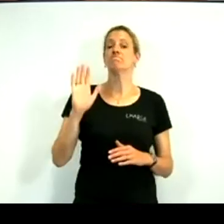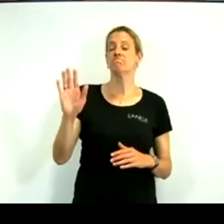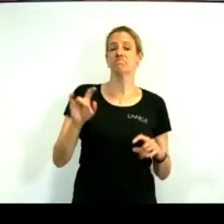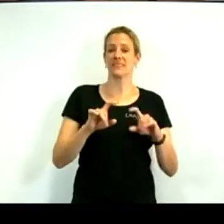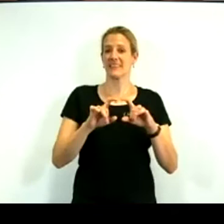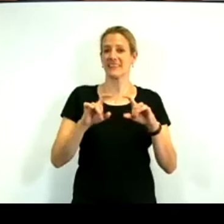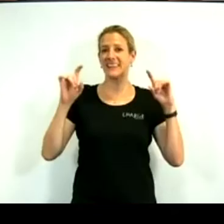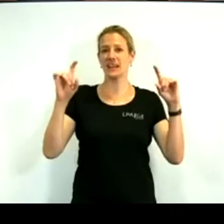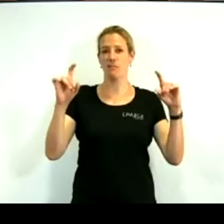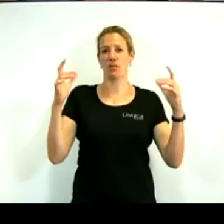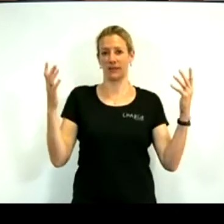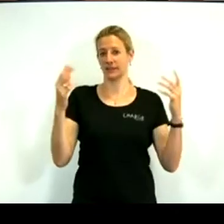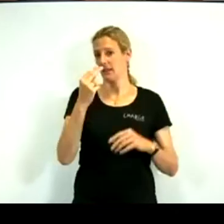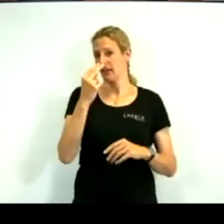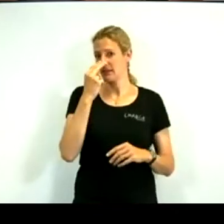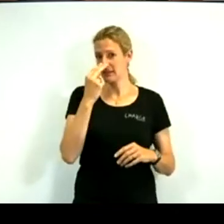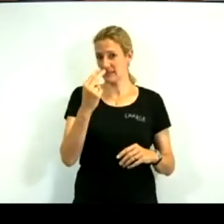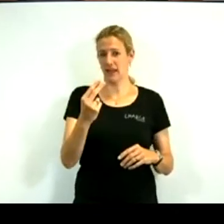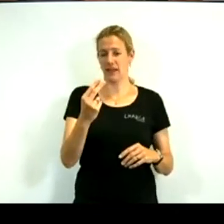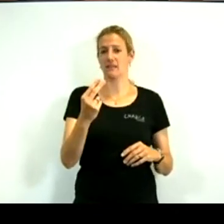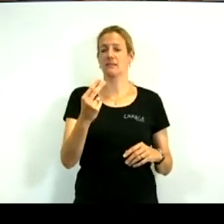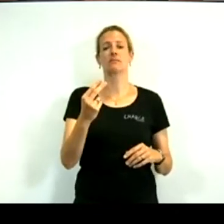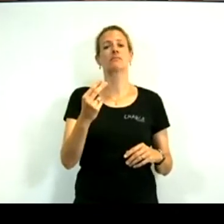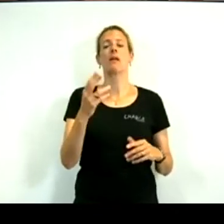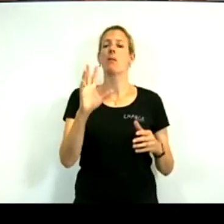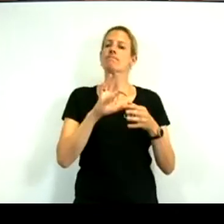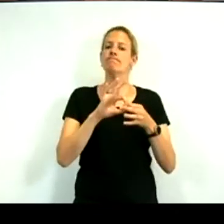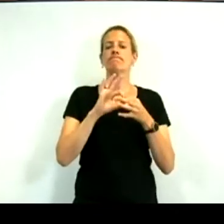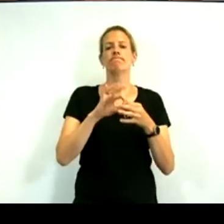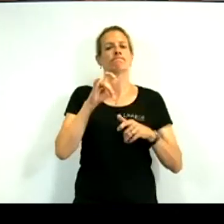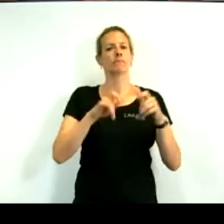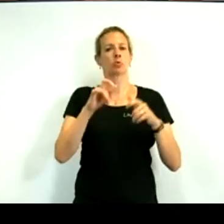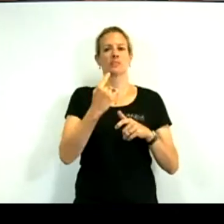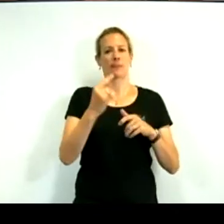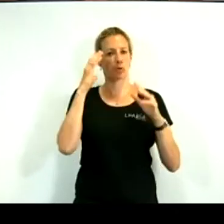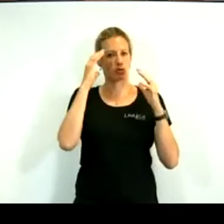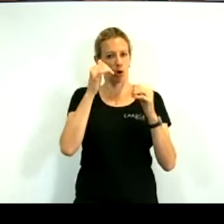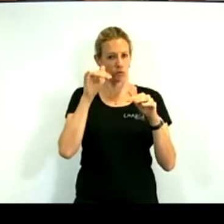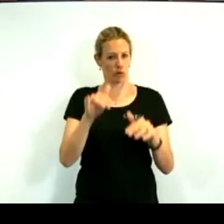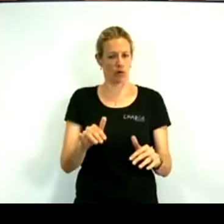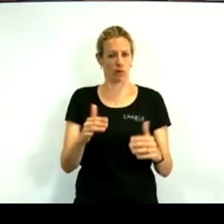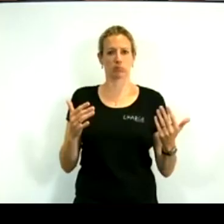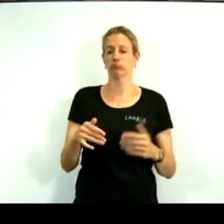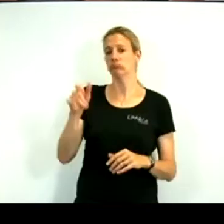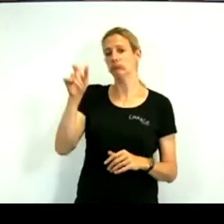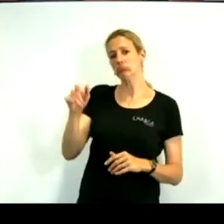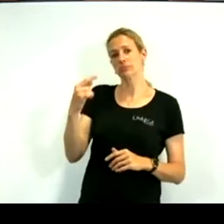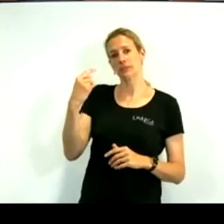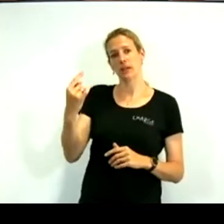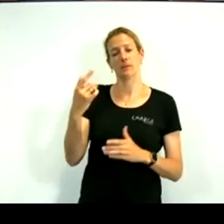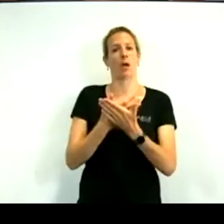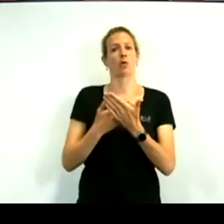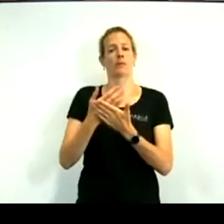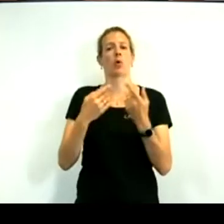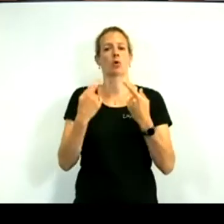and his topic is vision for people with CHARGE syndrome. A bit on his background: